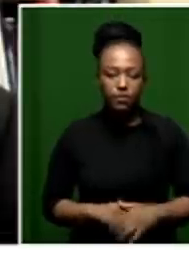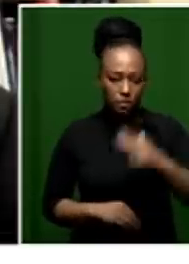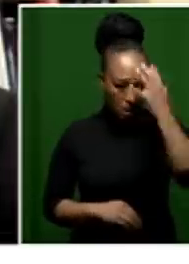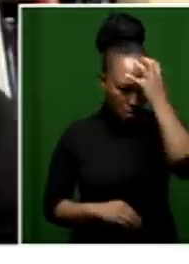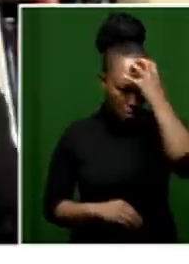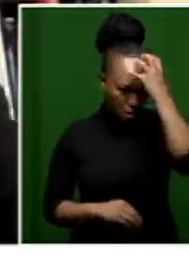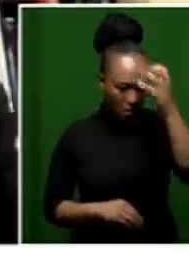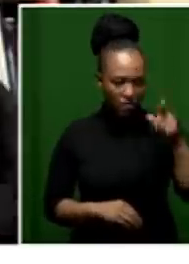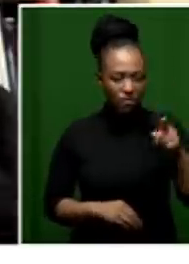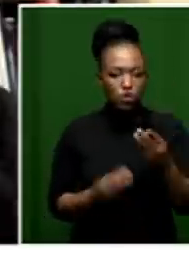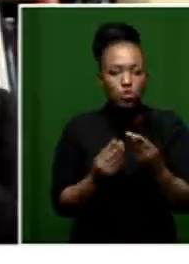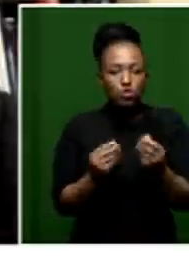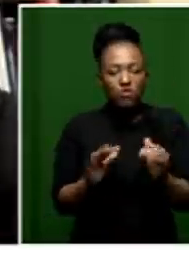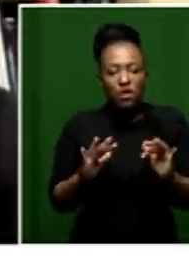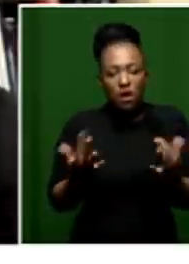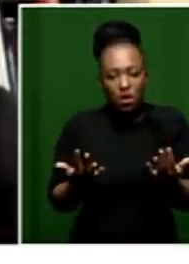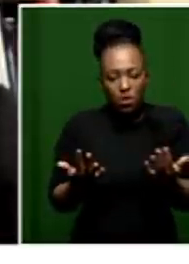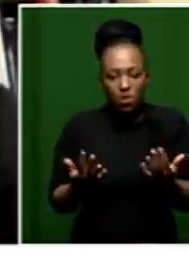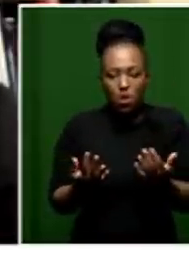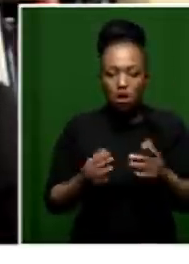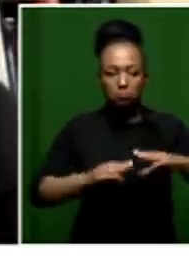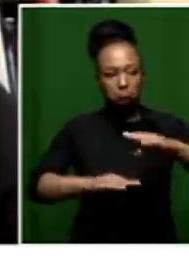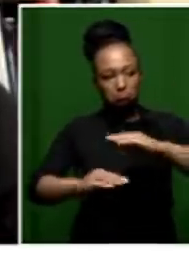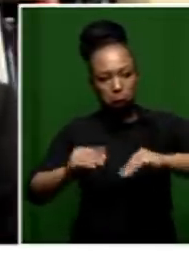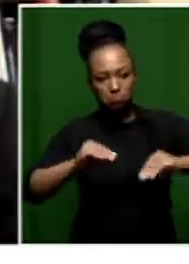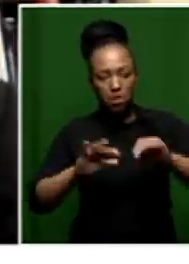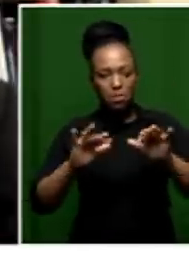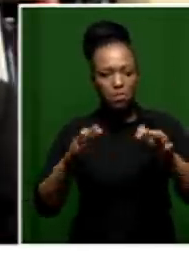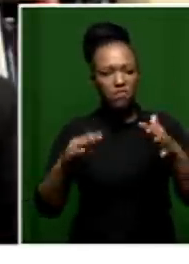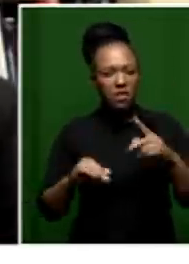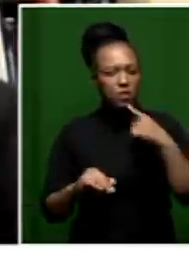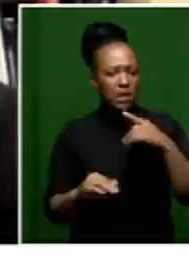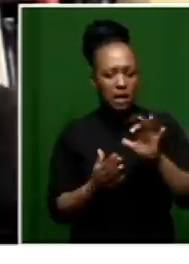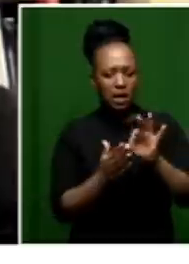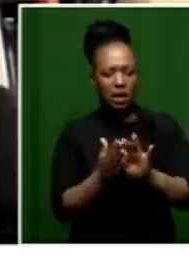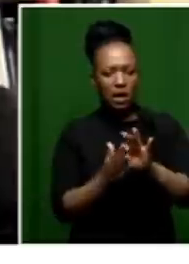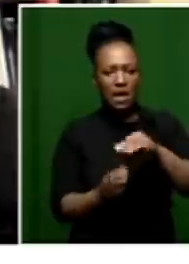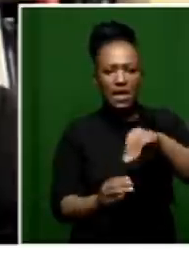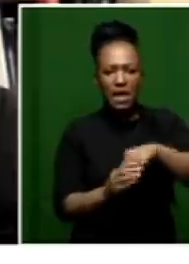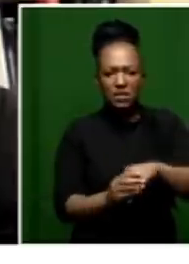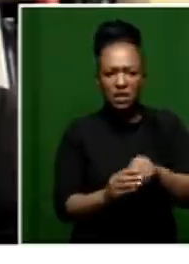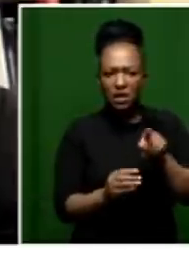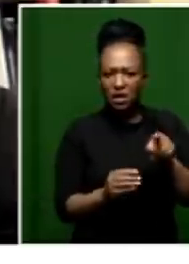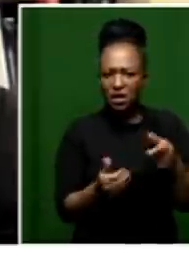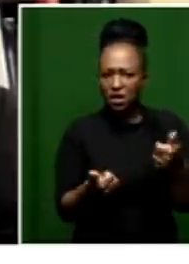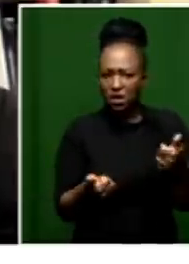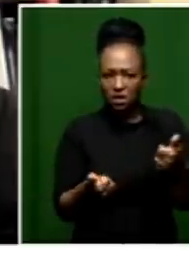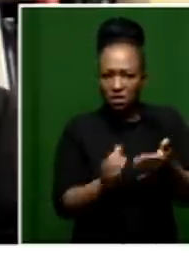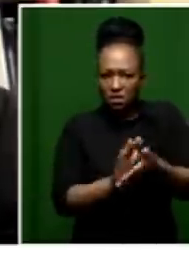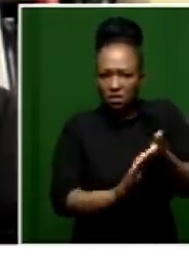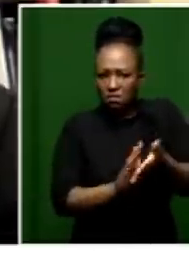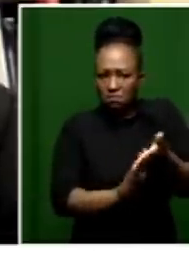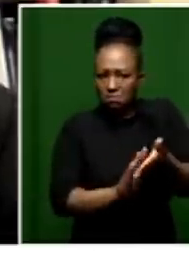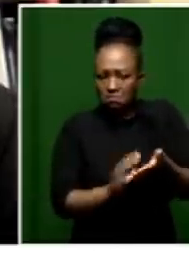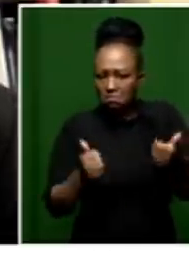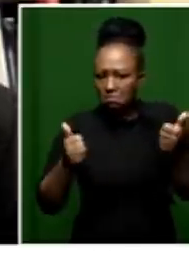the skepticism around this, where people will say we had an election and in the run-up to that election there